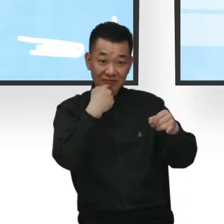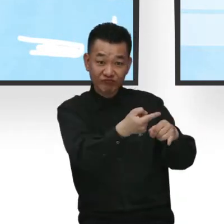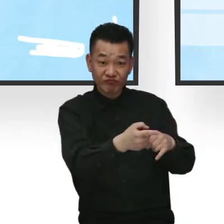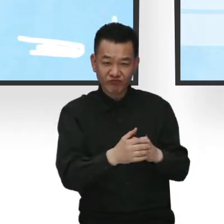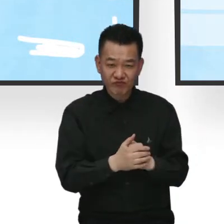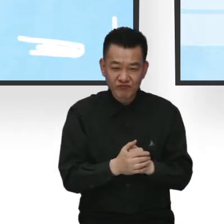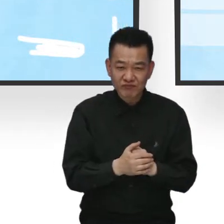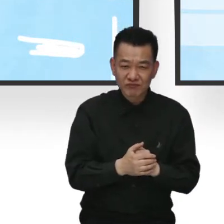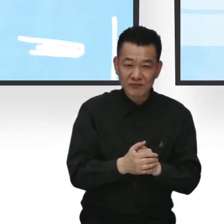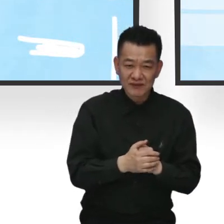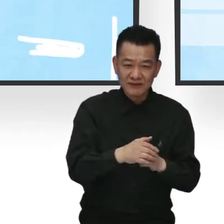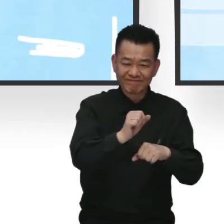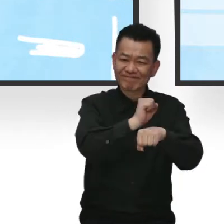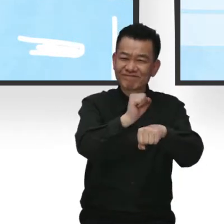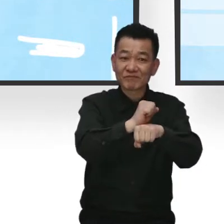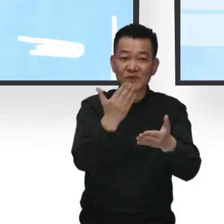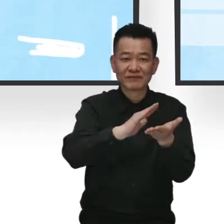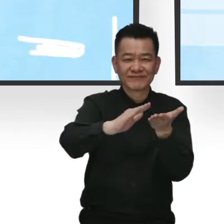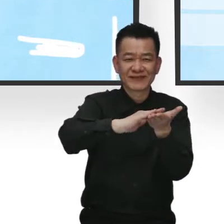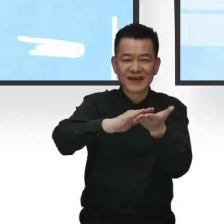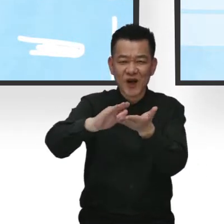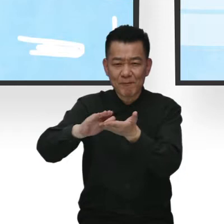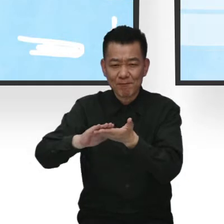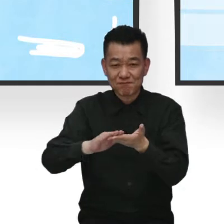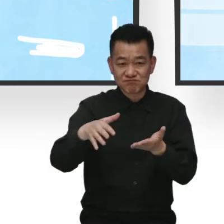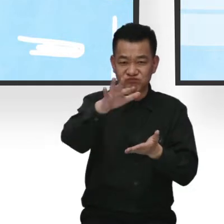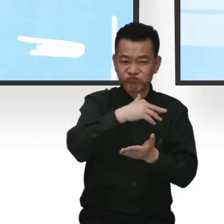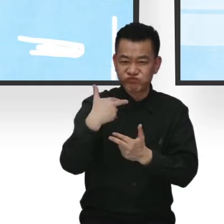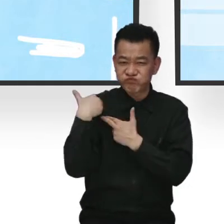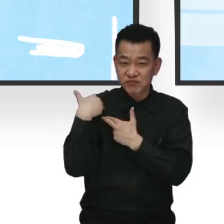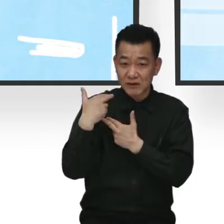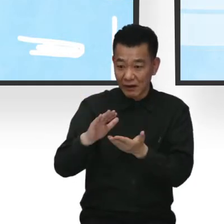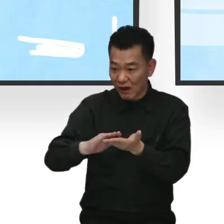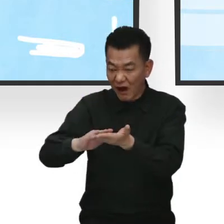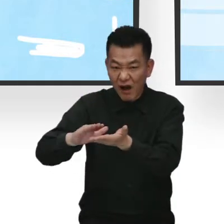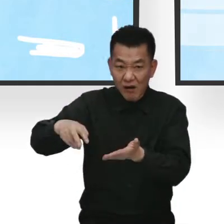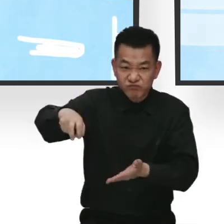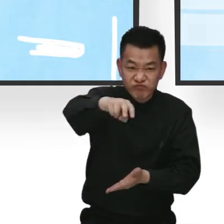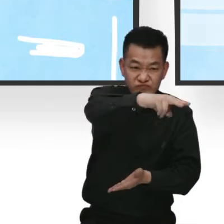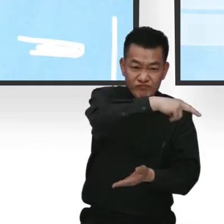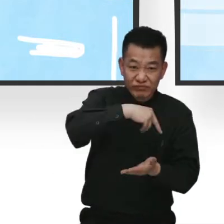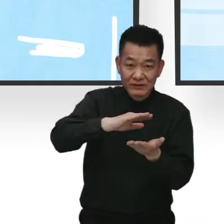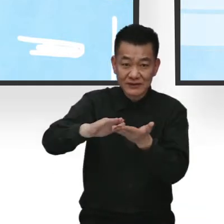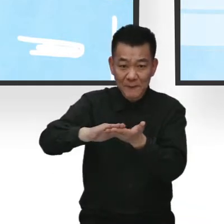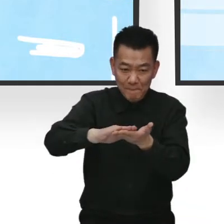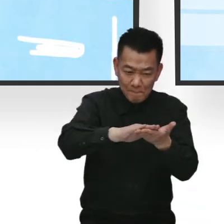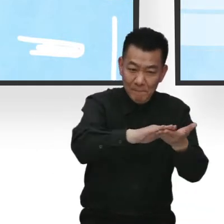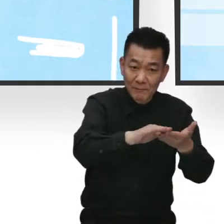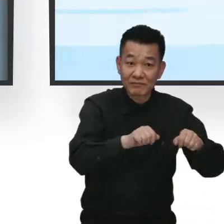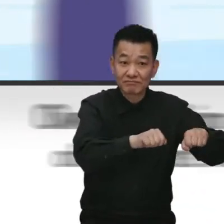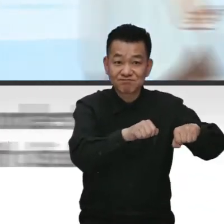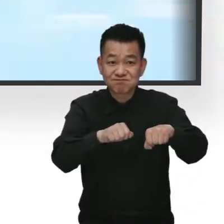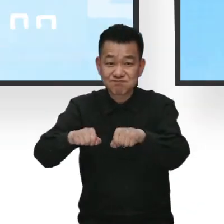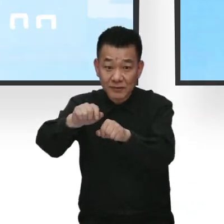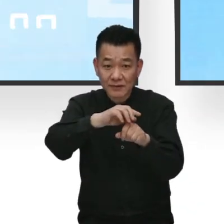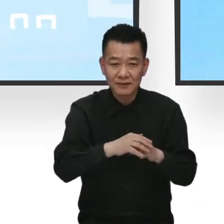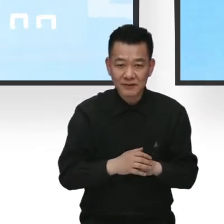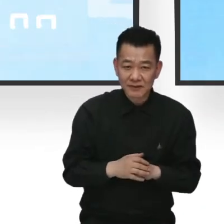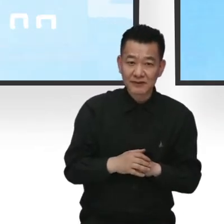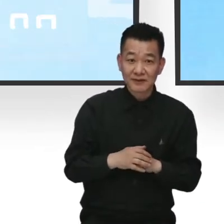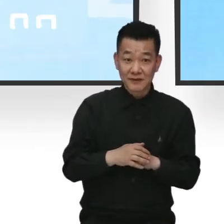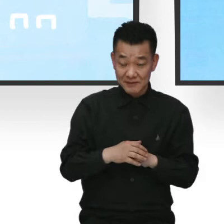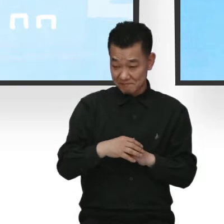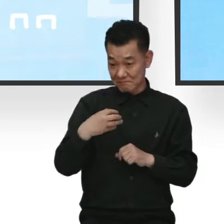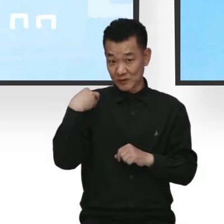the store and greeting customers, and she worked hard to fulfill her task, going across the store. But